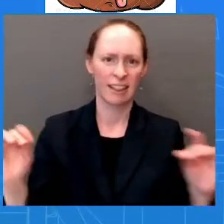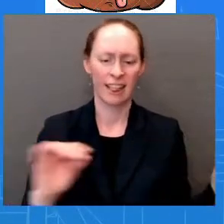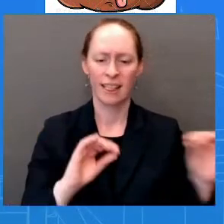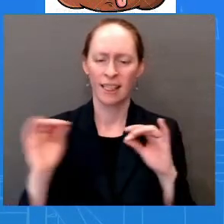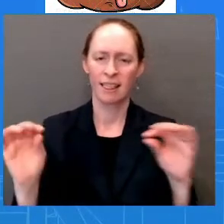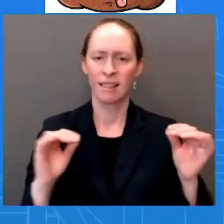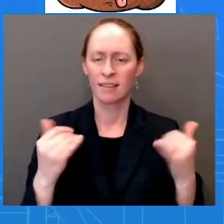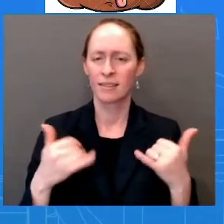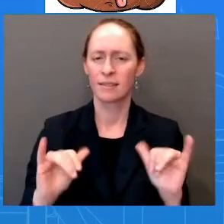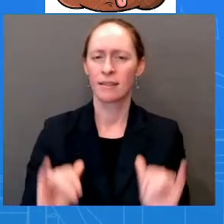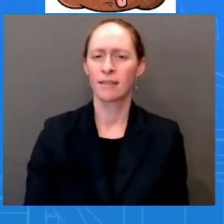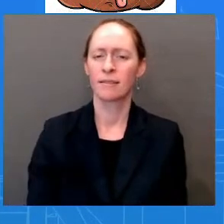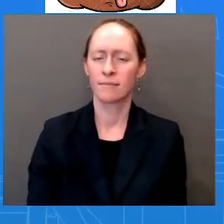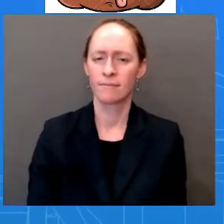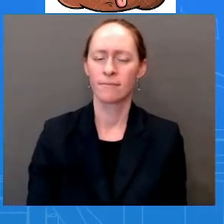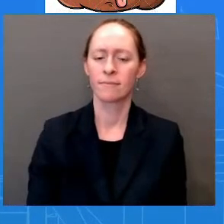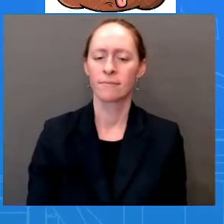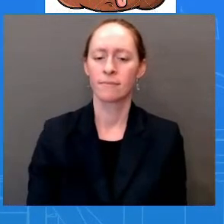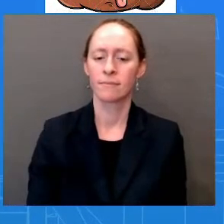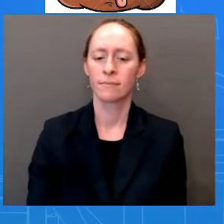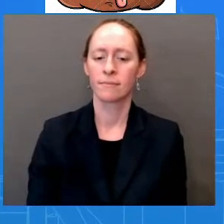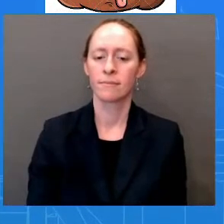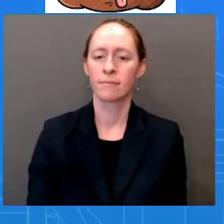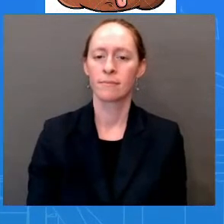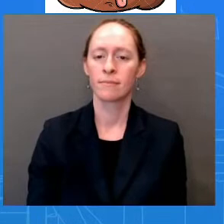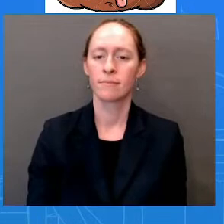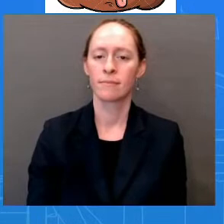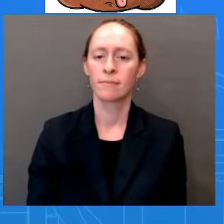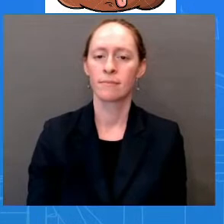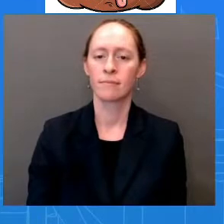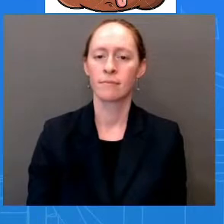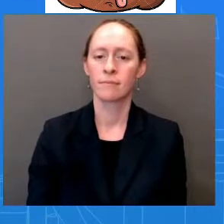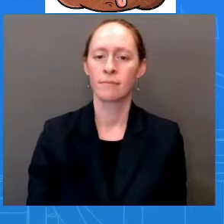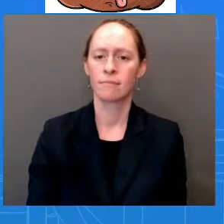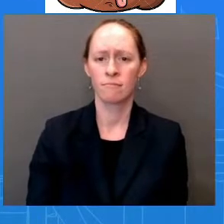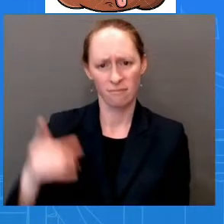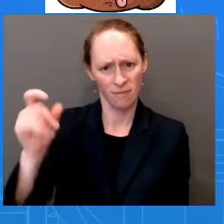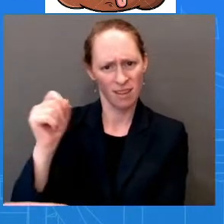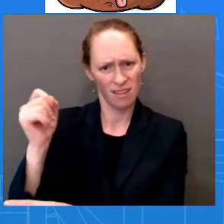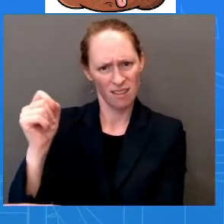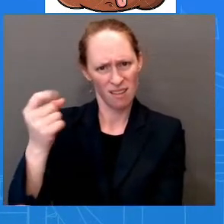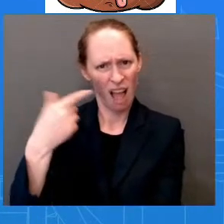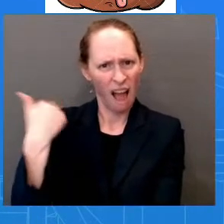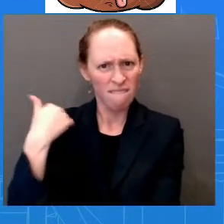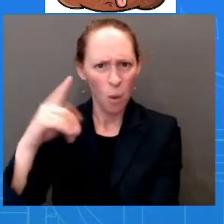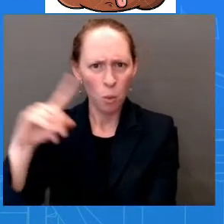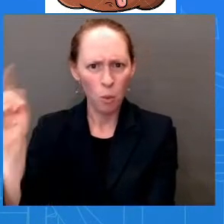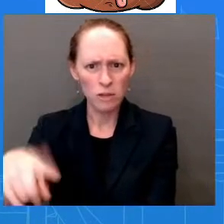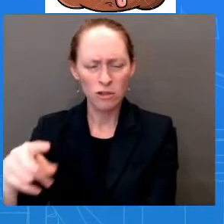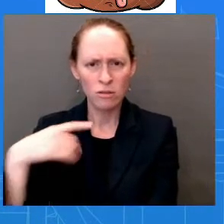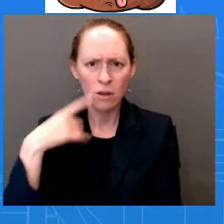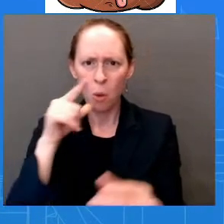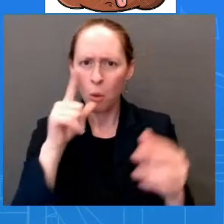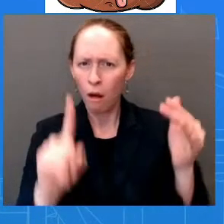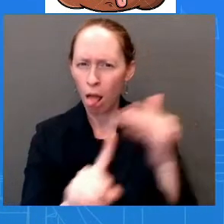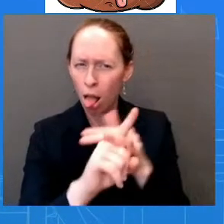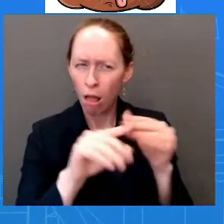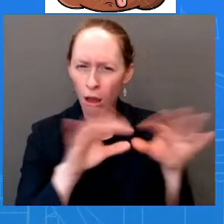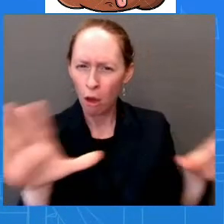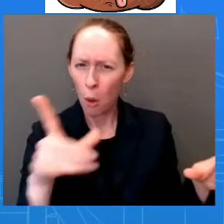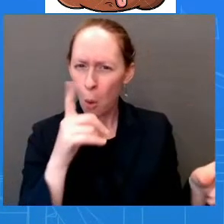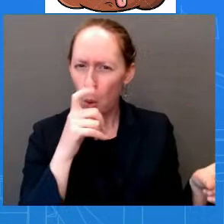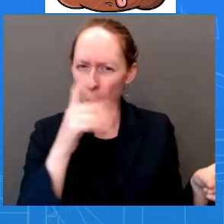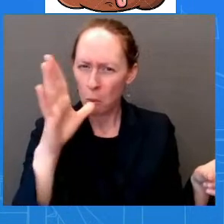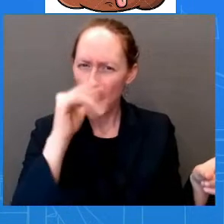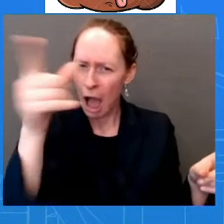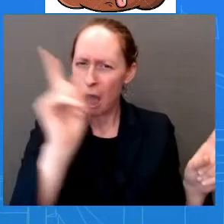She has a vaccine. Aw, mom's mad. I hear the question. Dr. Fauci is the best person to answer. I hear your question, but we're